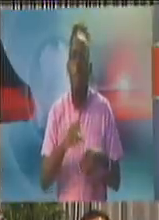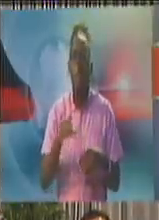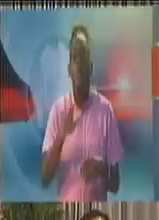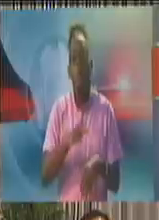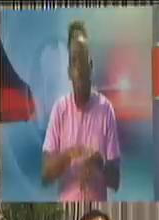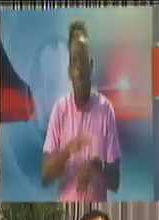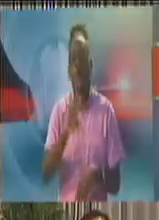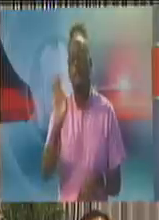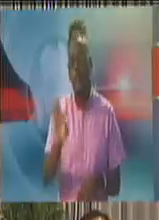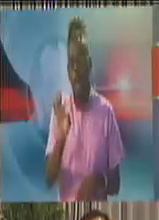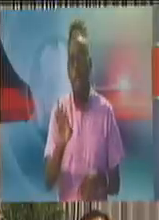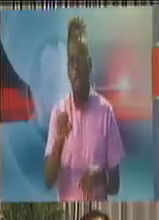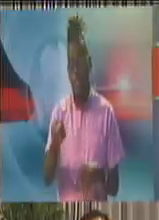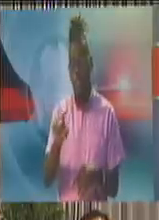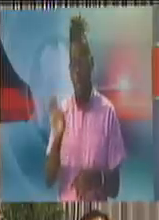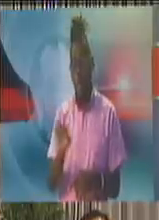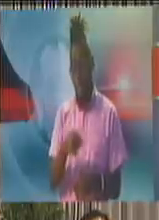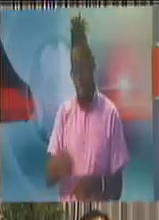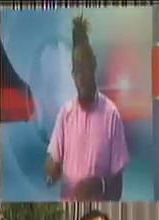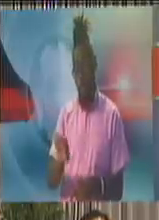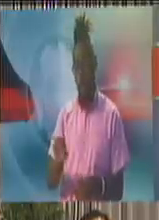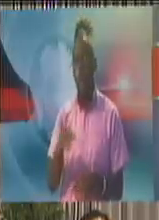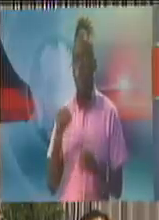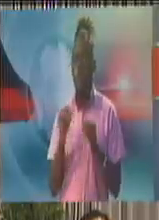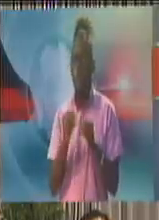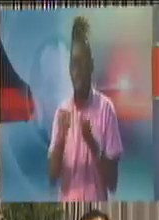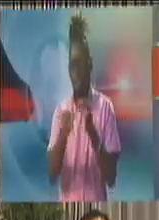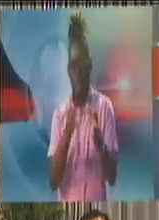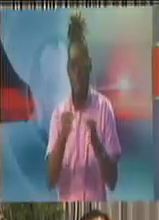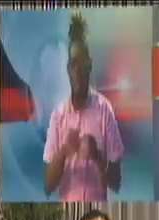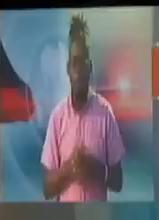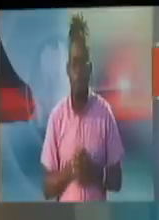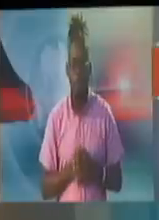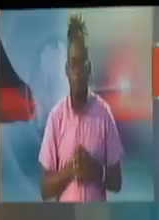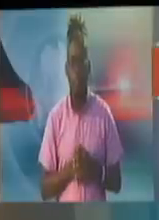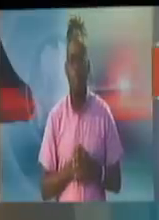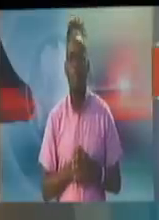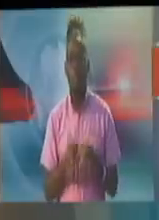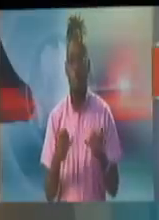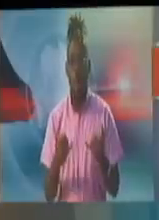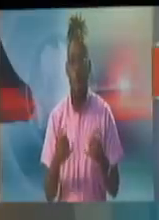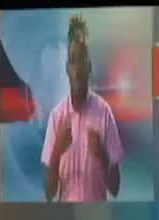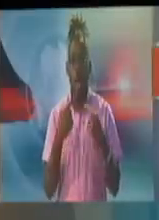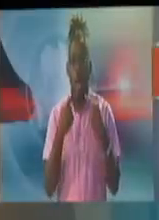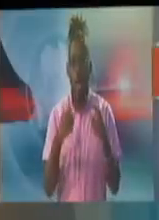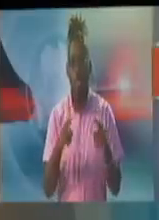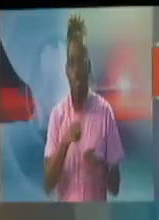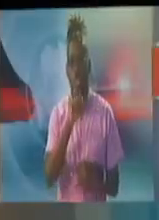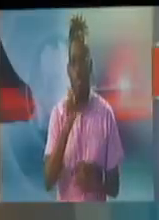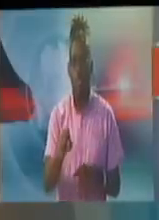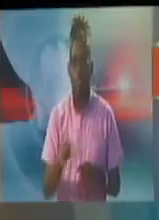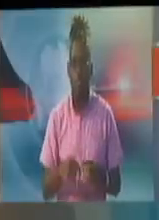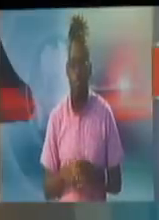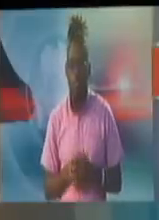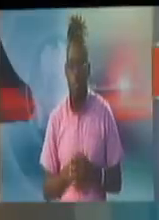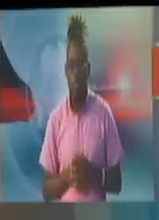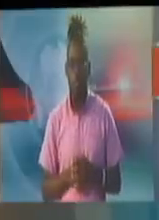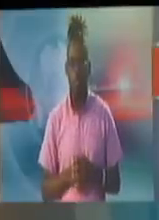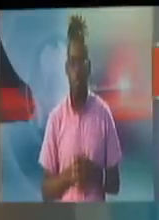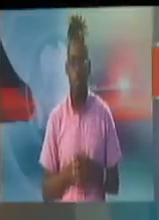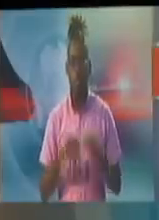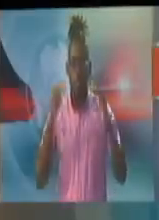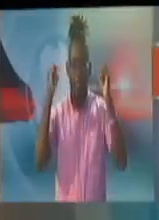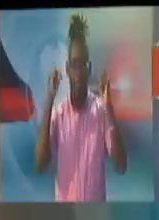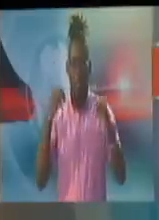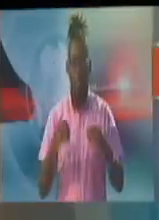You hear me? Hi, good morning, Prior Bihari, ACPnews.com. Good morning. Good morning. I'm going to say on the Trinidad and Tobago